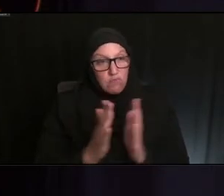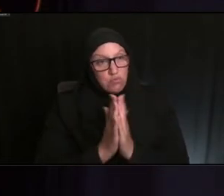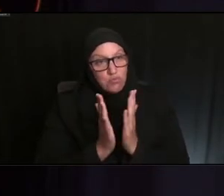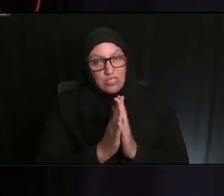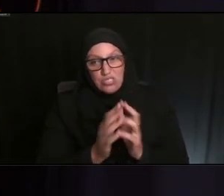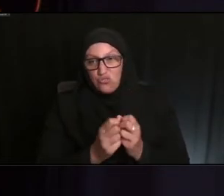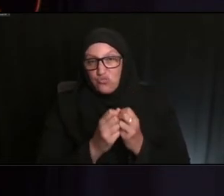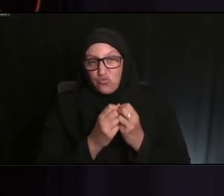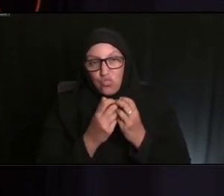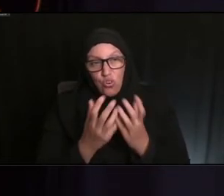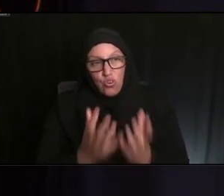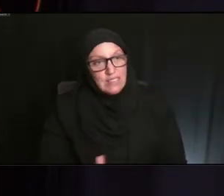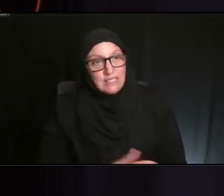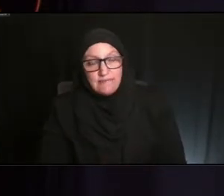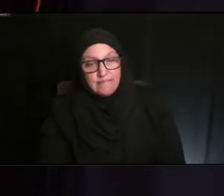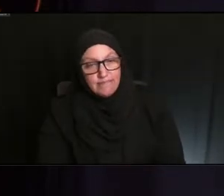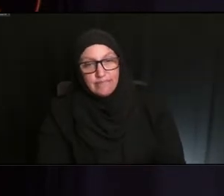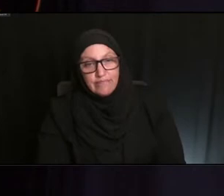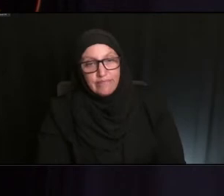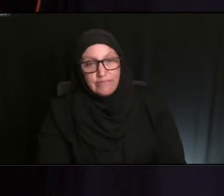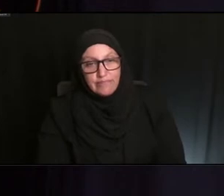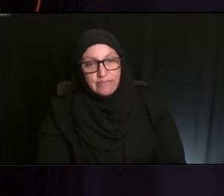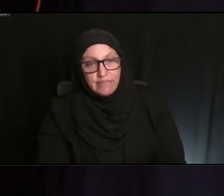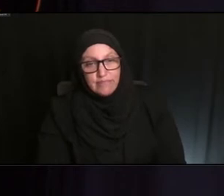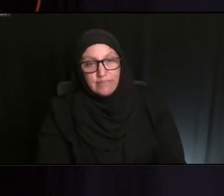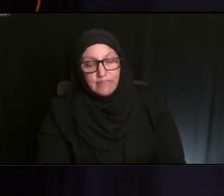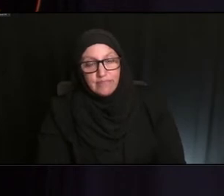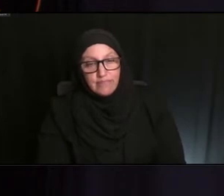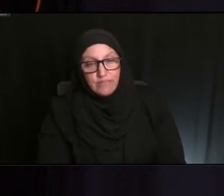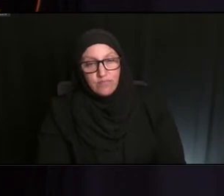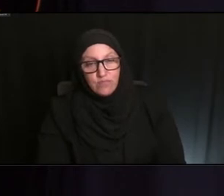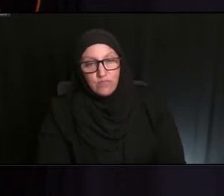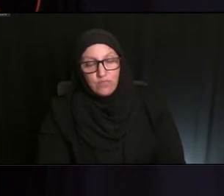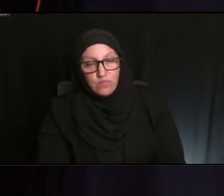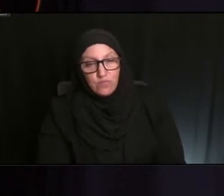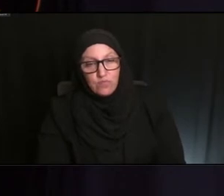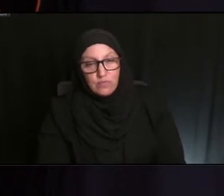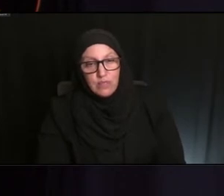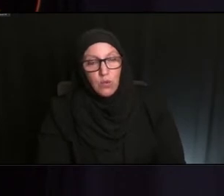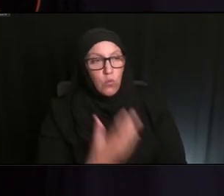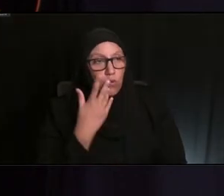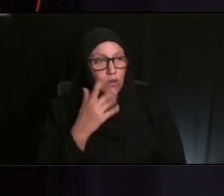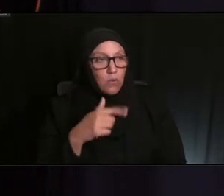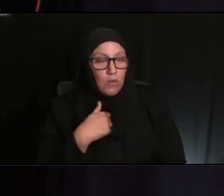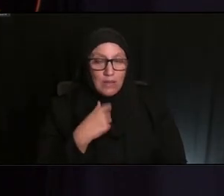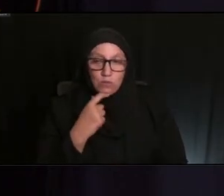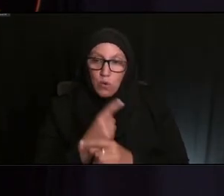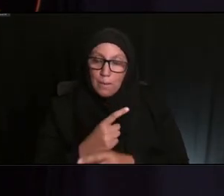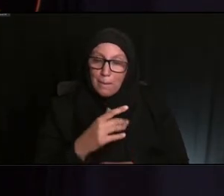Maqtal Ibn Mekhnaf for Imam Hussein, the actual massacre of Imam Hussein,